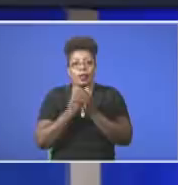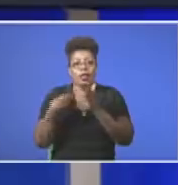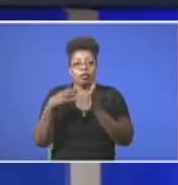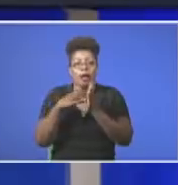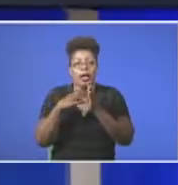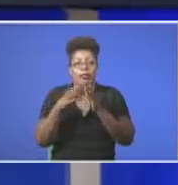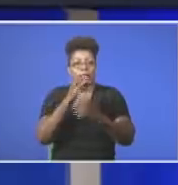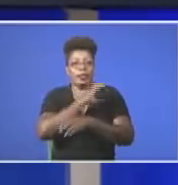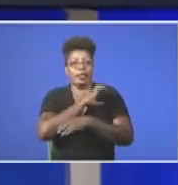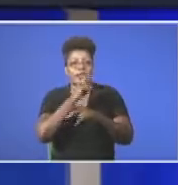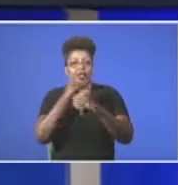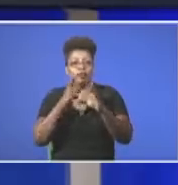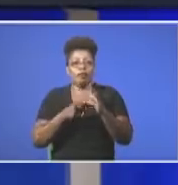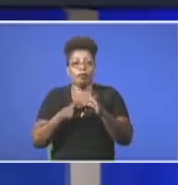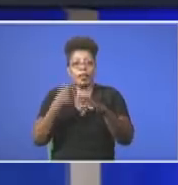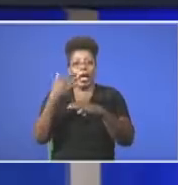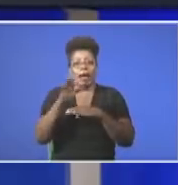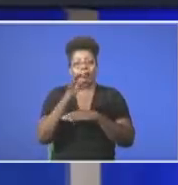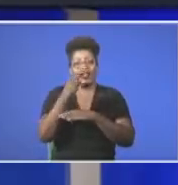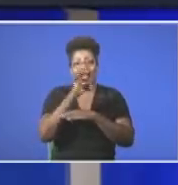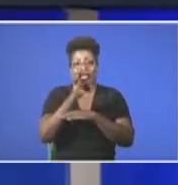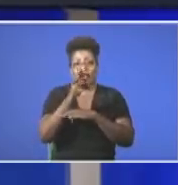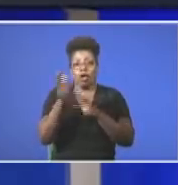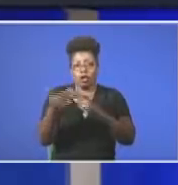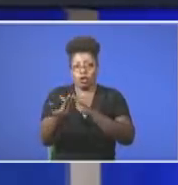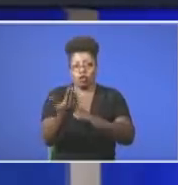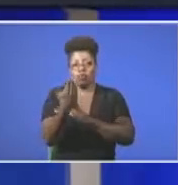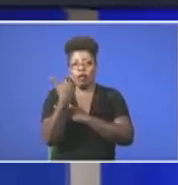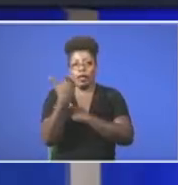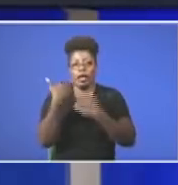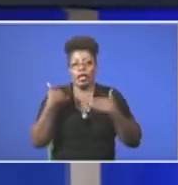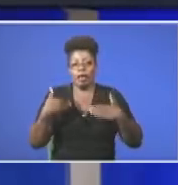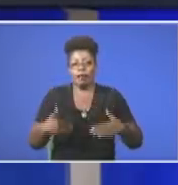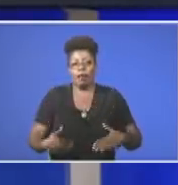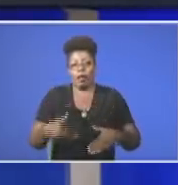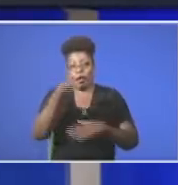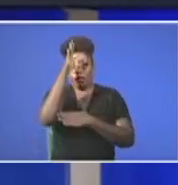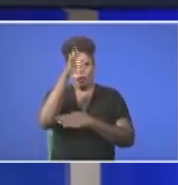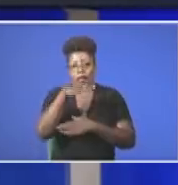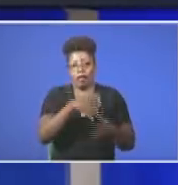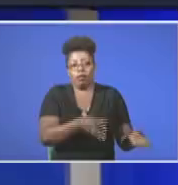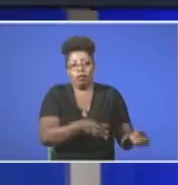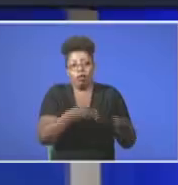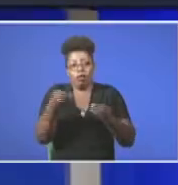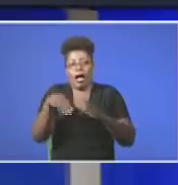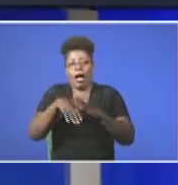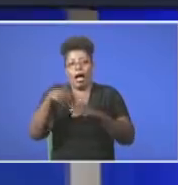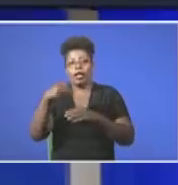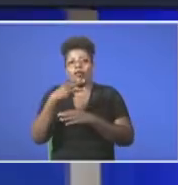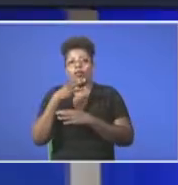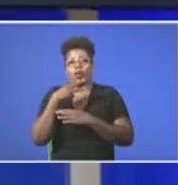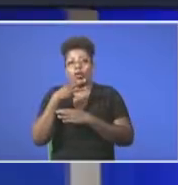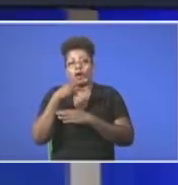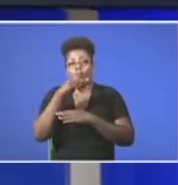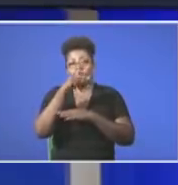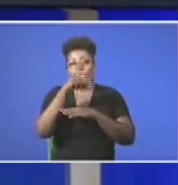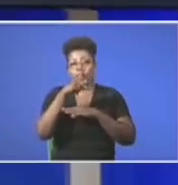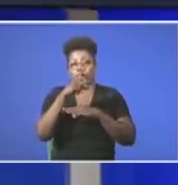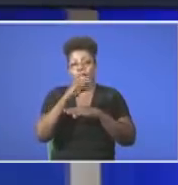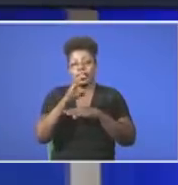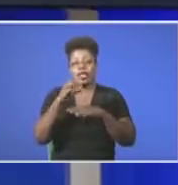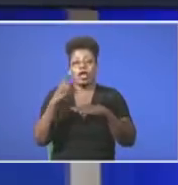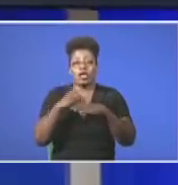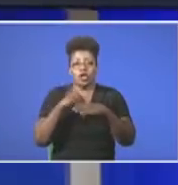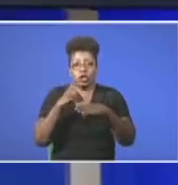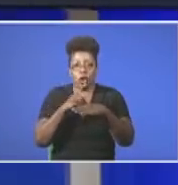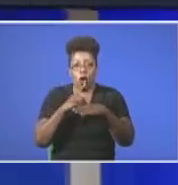Police here in the capital confirming that shortly after 9 o'clock this morning, the body of a male was pulled from waters at Potter's Key Dock. Police say